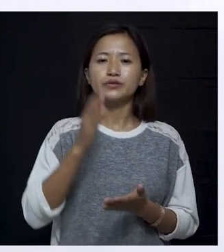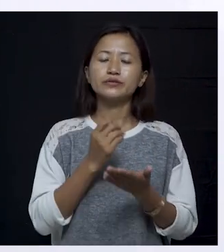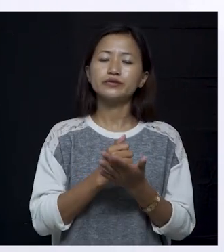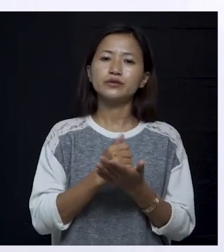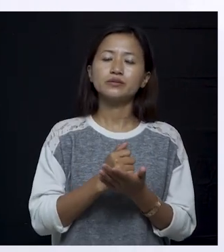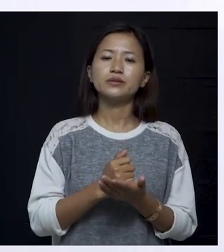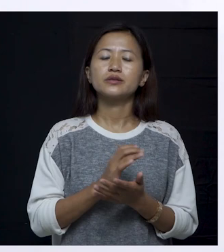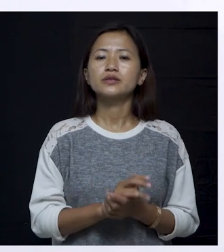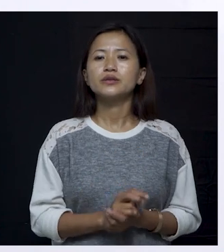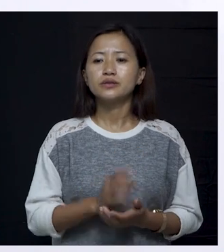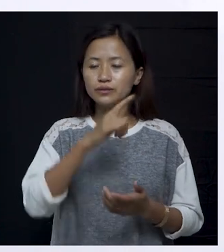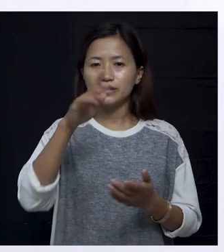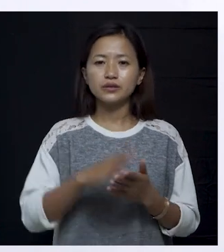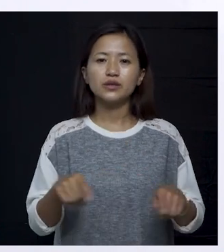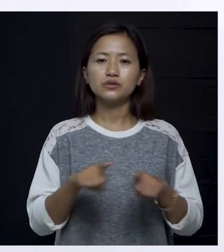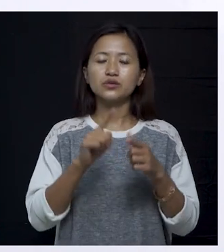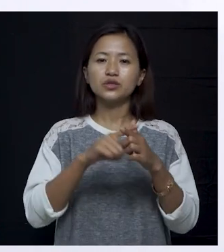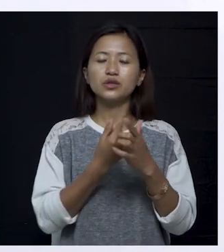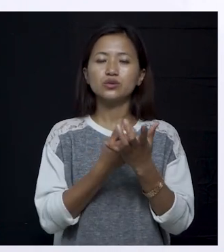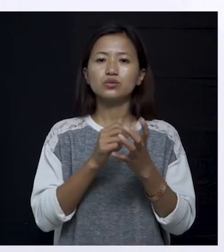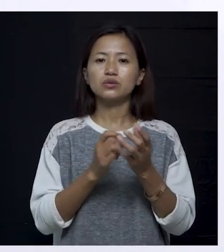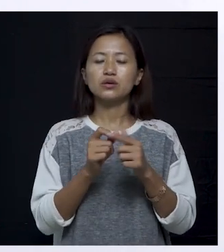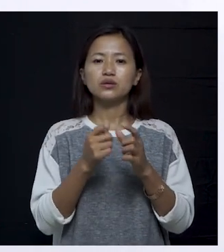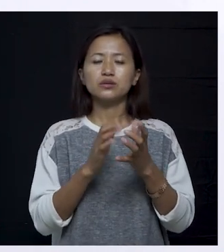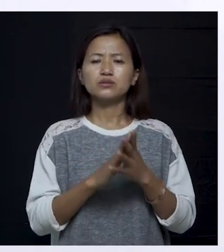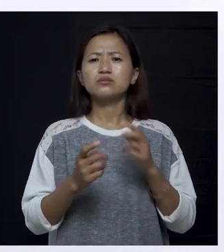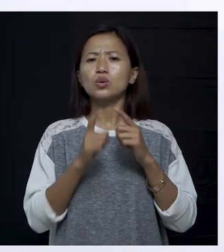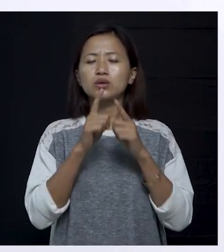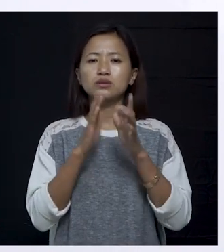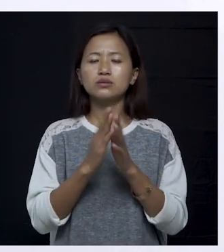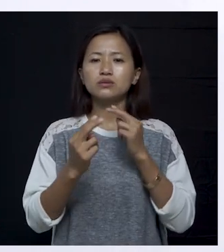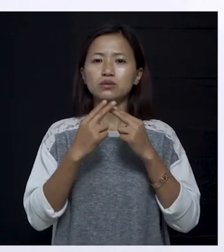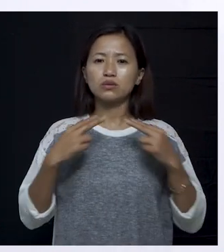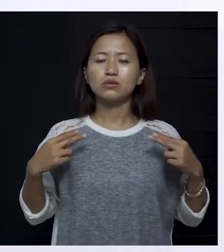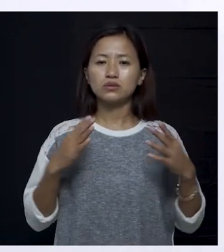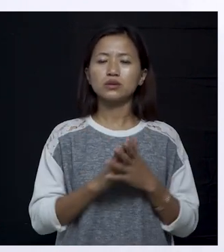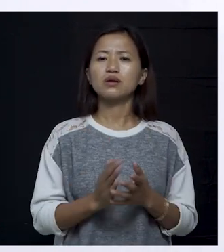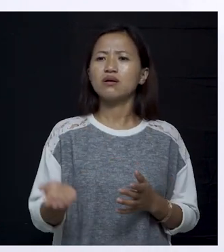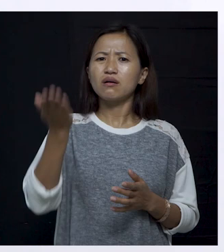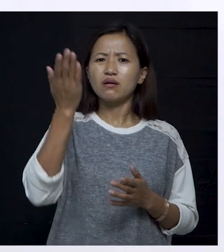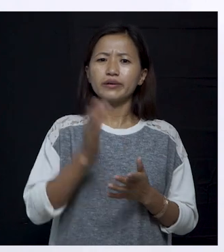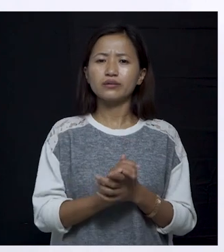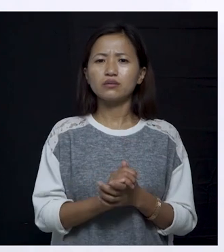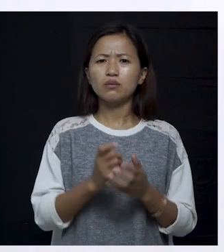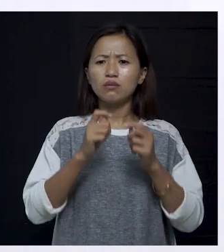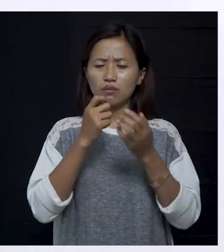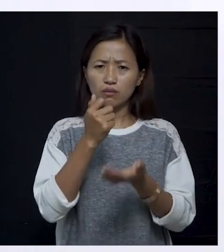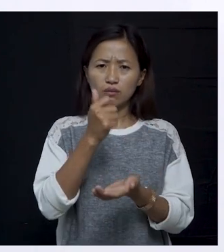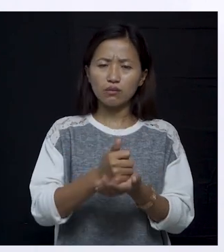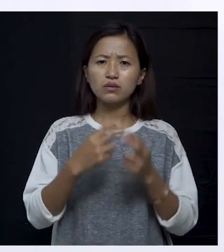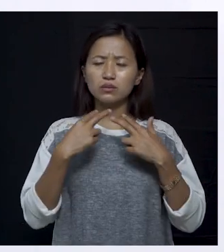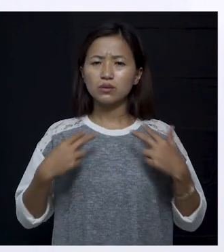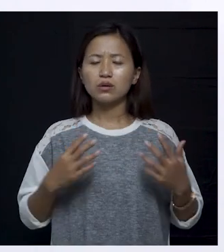judiciary. Judiciary means we are talking about the court, okay? Court, it can be the High Court or Supreme Court and so on.